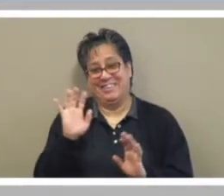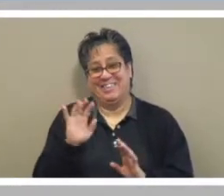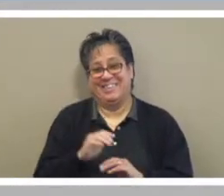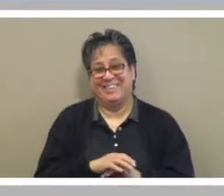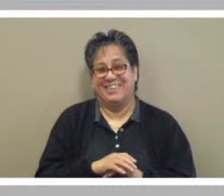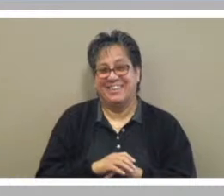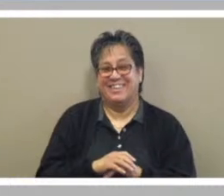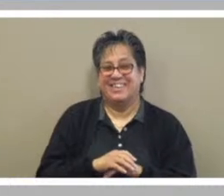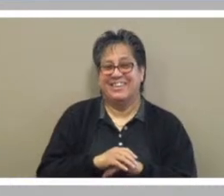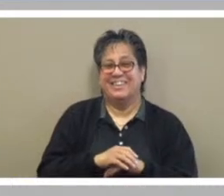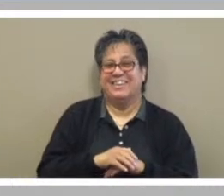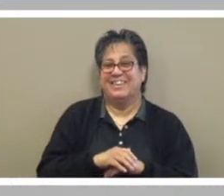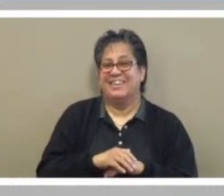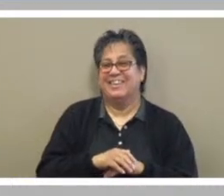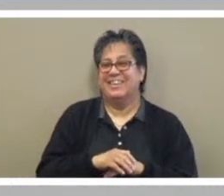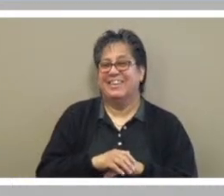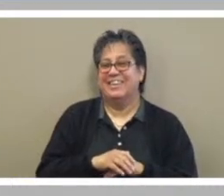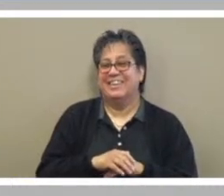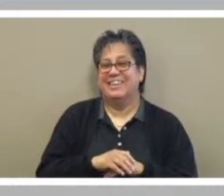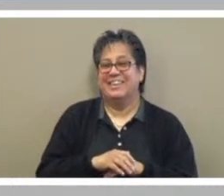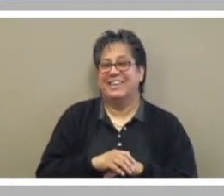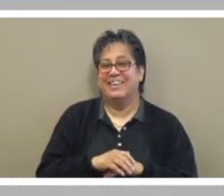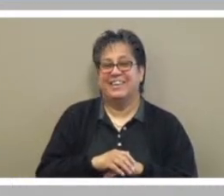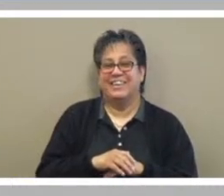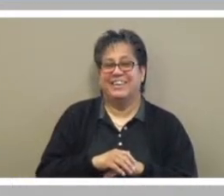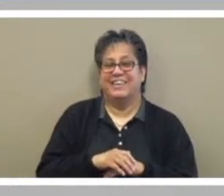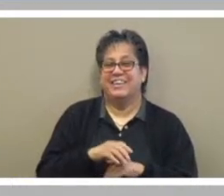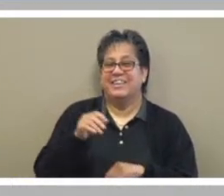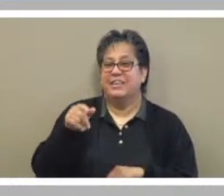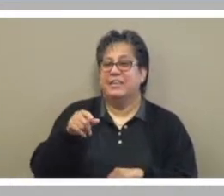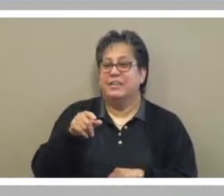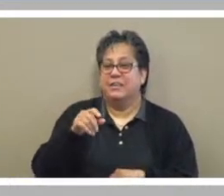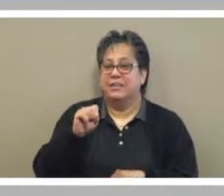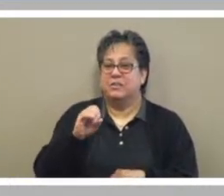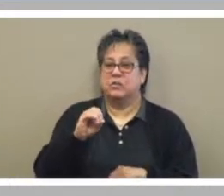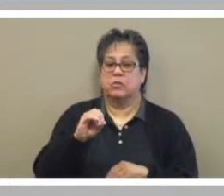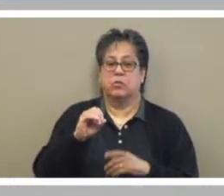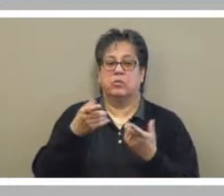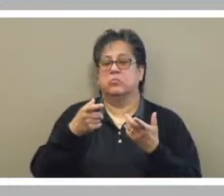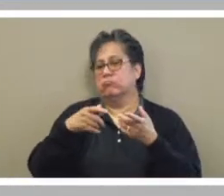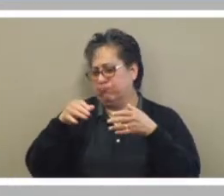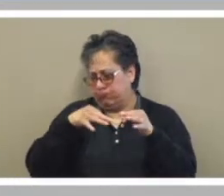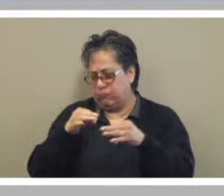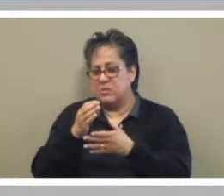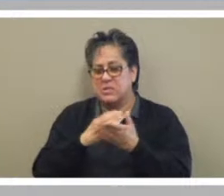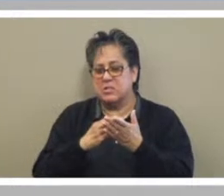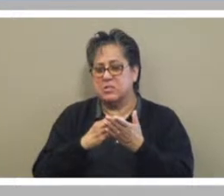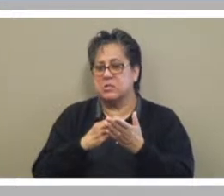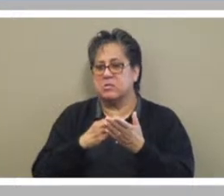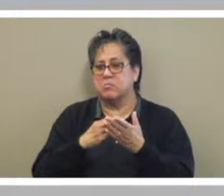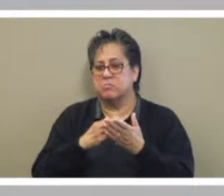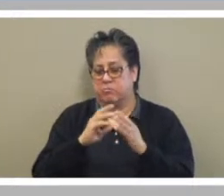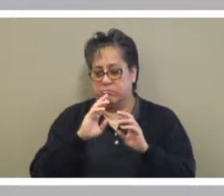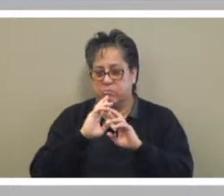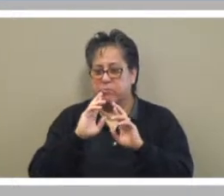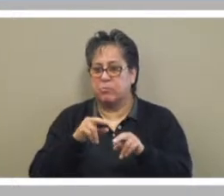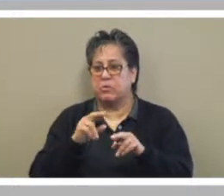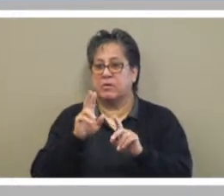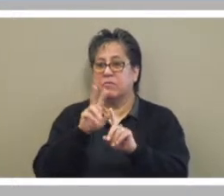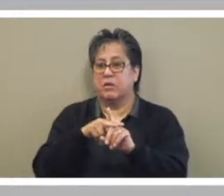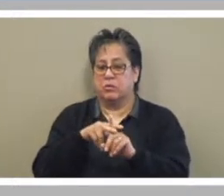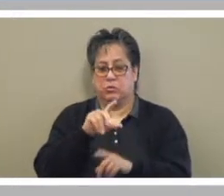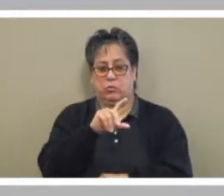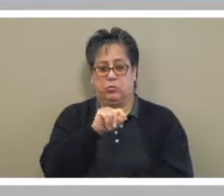Daniel. Go sit down, Daniel. Okay. No, thank you so much. I just want to go over some of the highlights from the report that we filed regarding